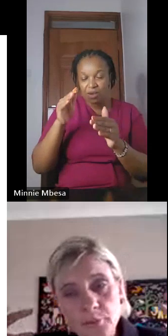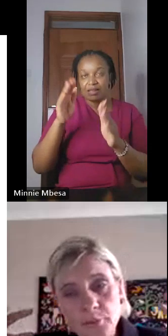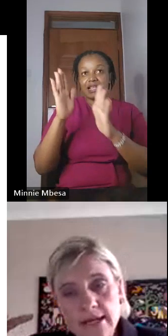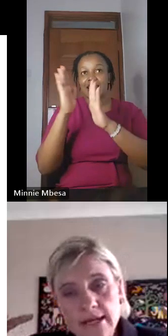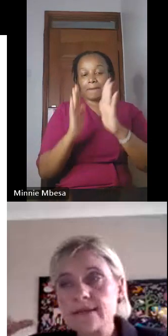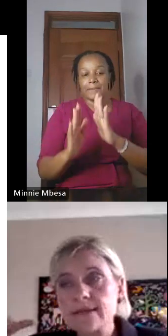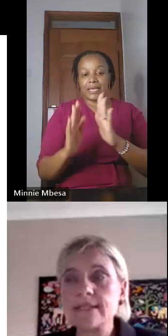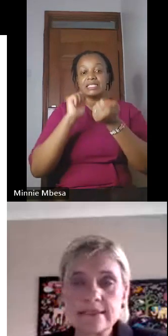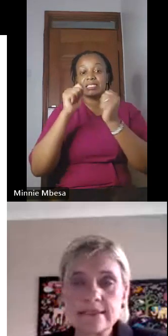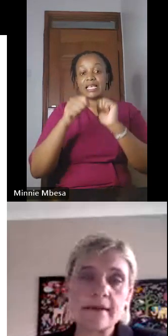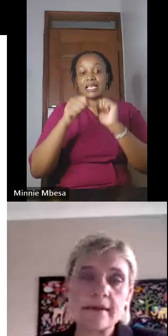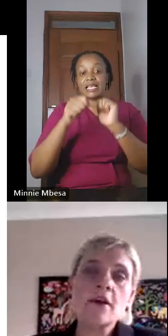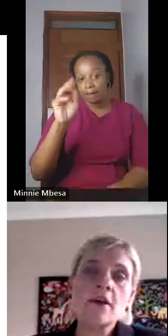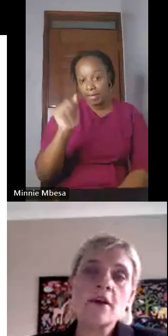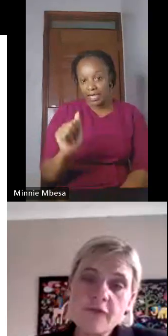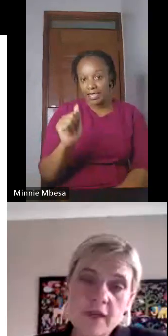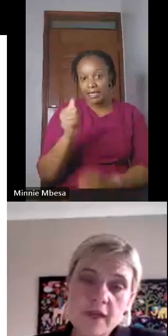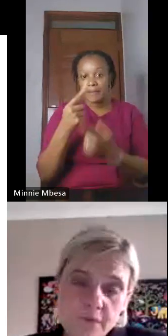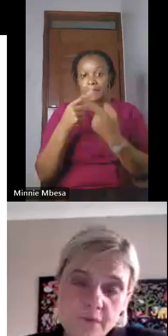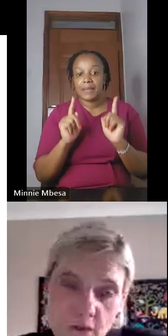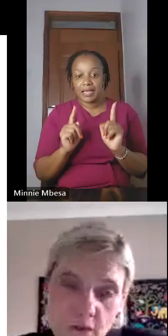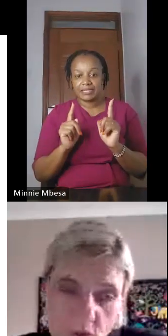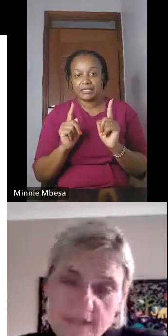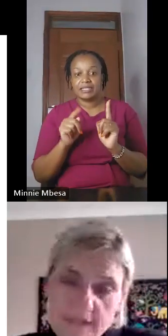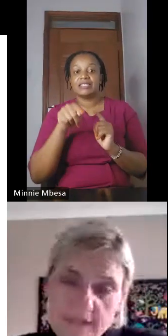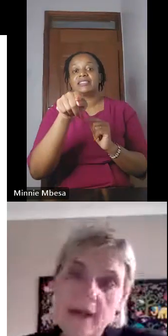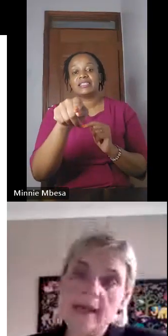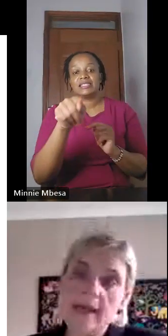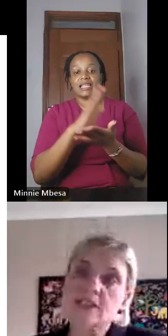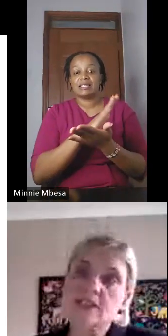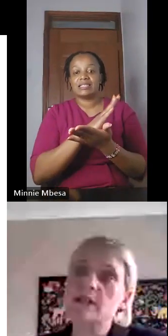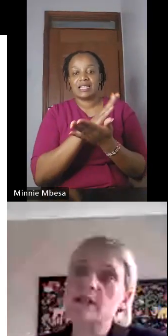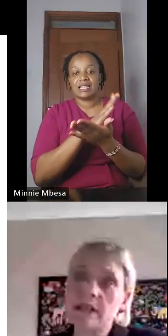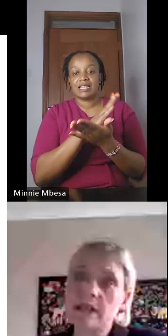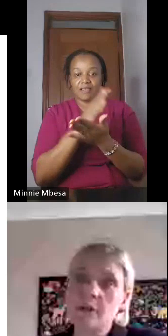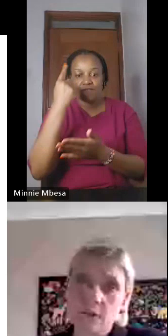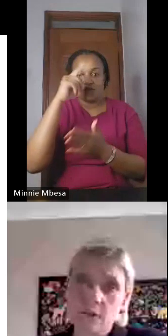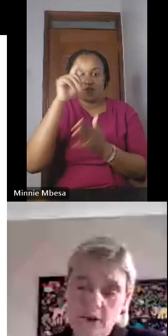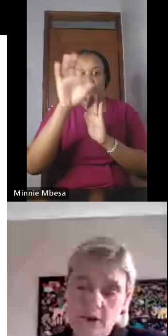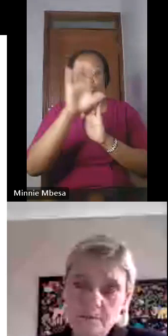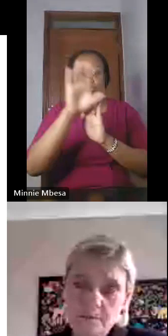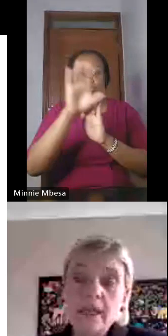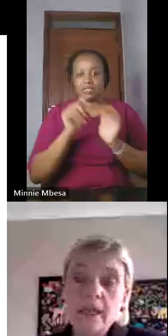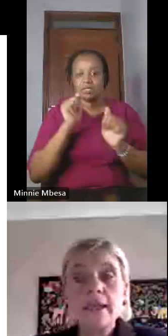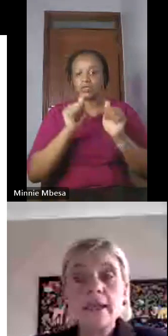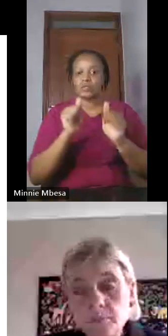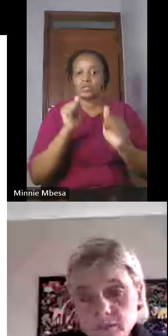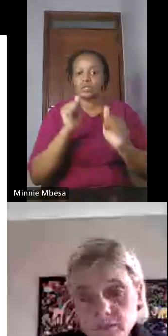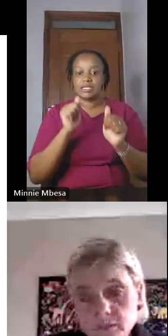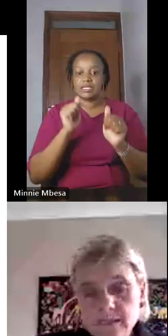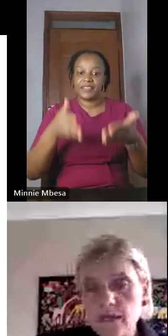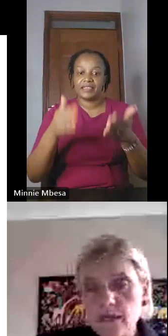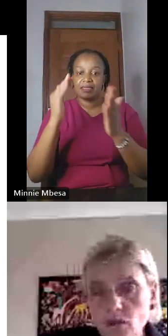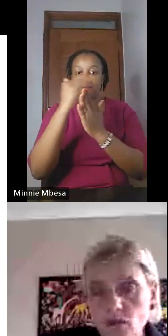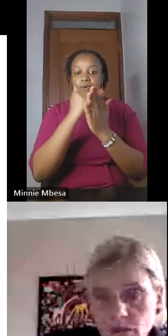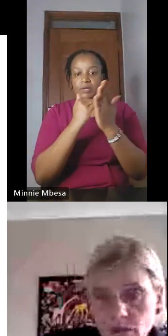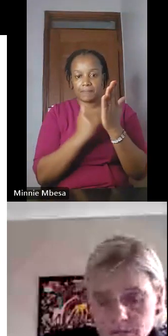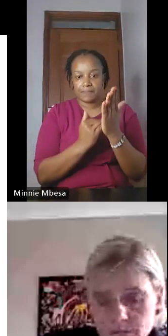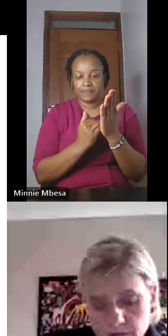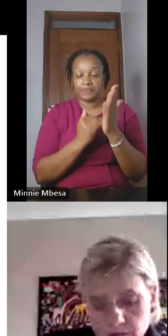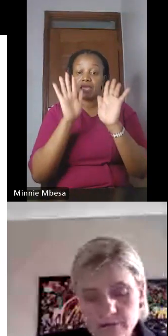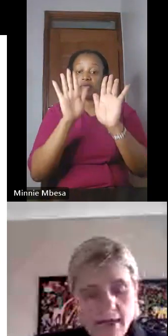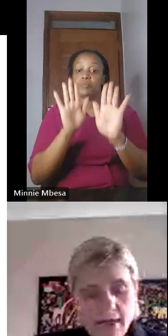it's an umbrella sector for the courses that are eligible in our program. Importantly,